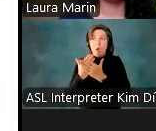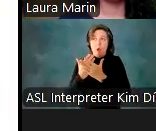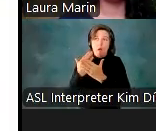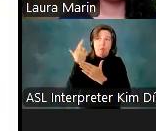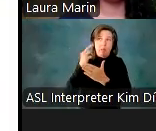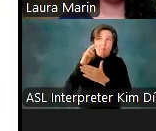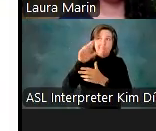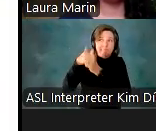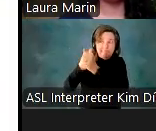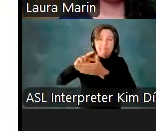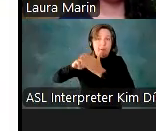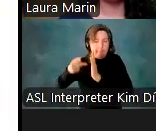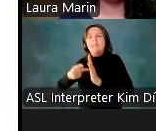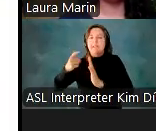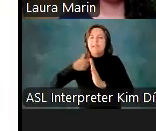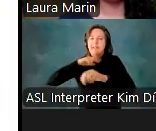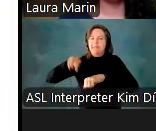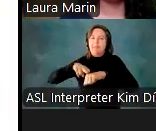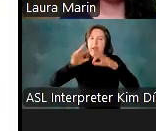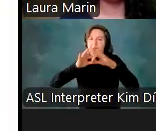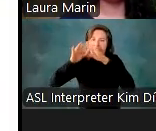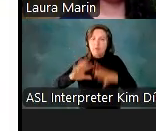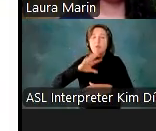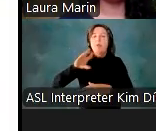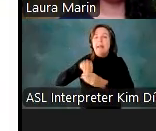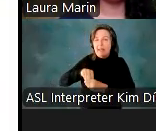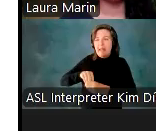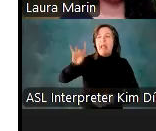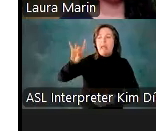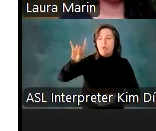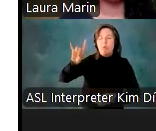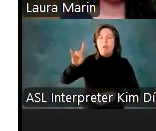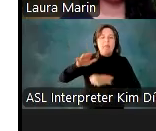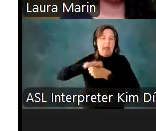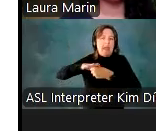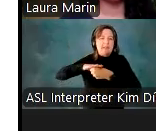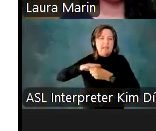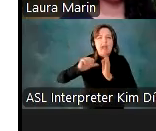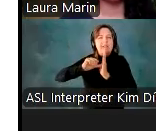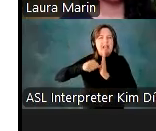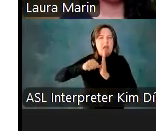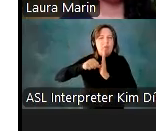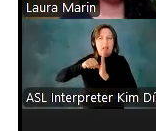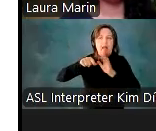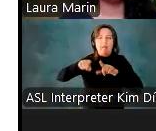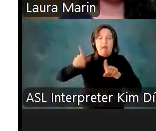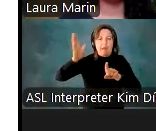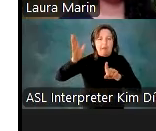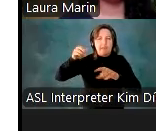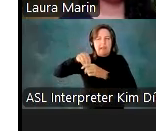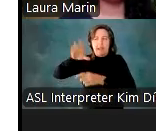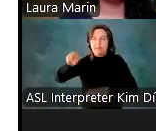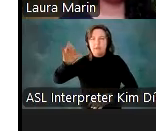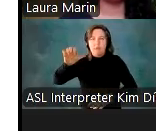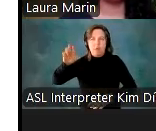mentioned, the 8 sites I'm going to highlight during this presentation in the Caribbean area. So I'll go ahead and get